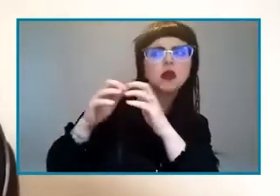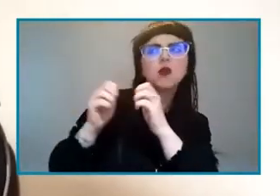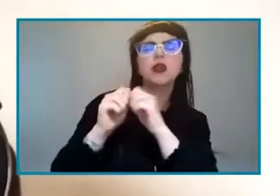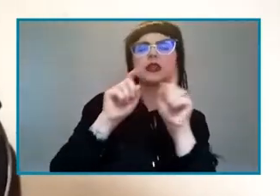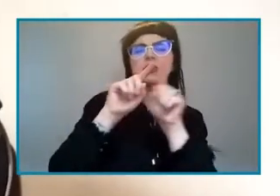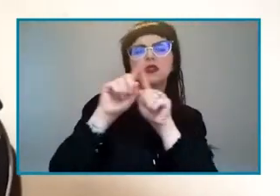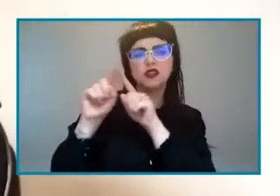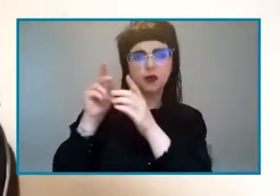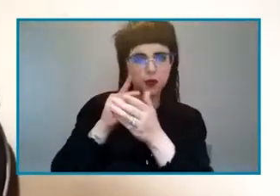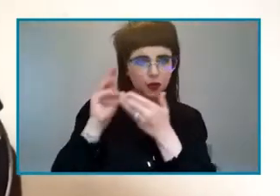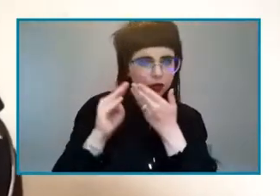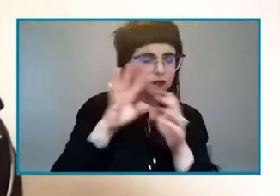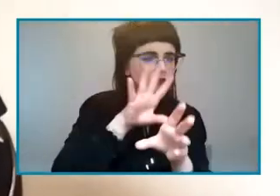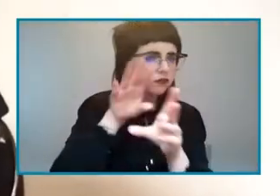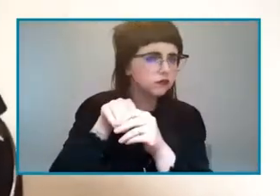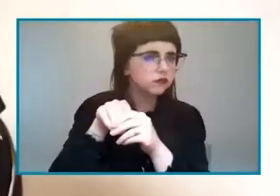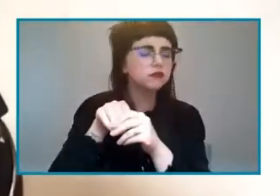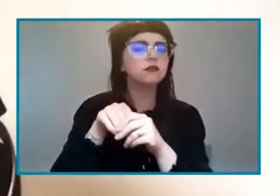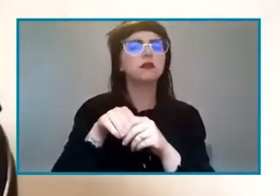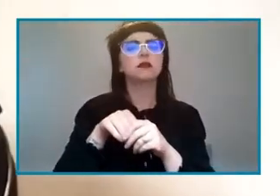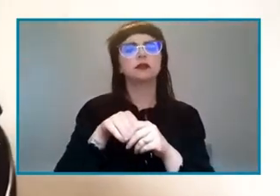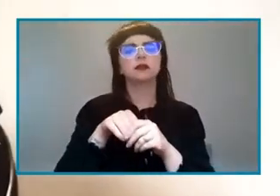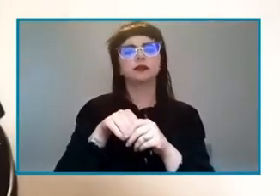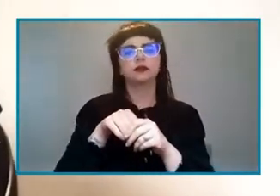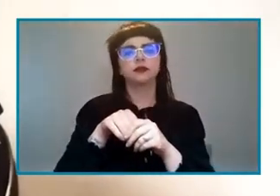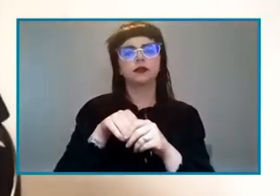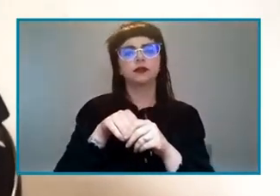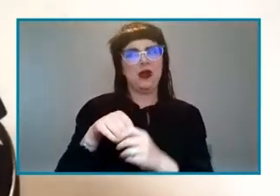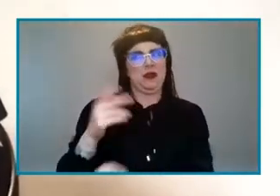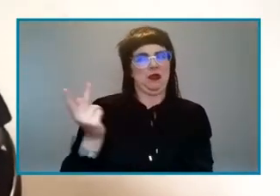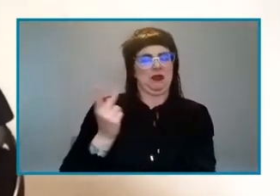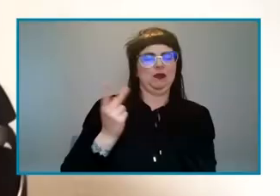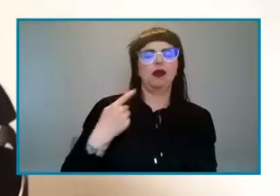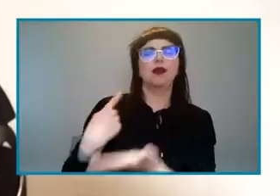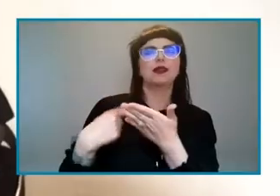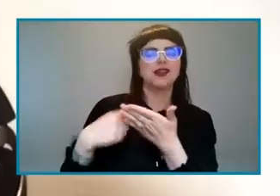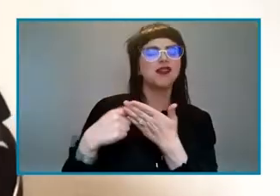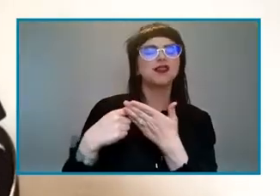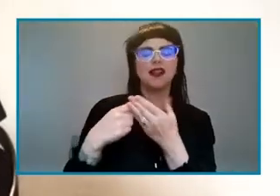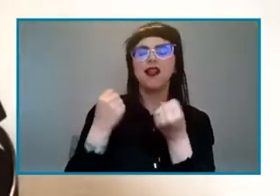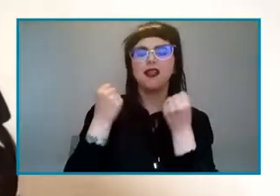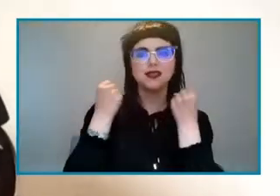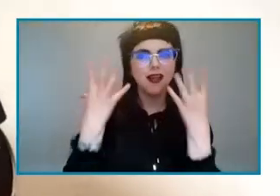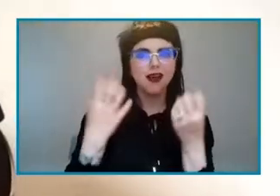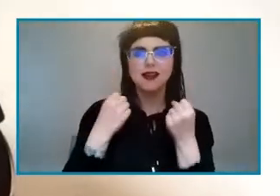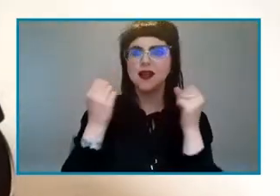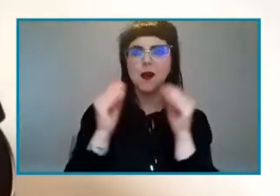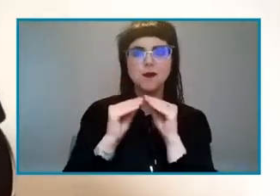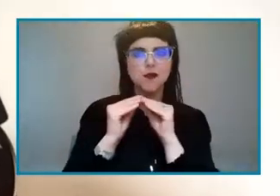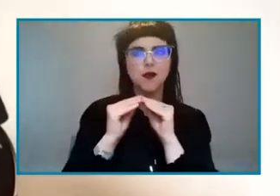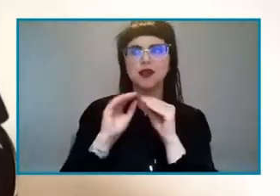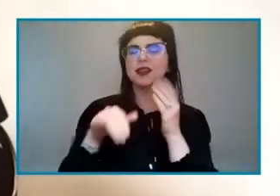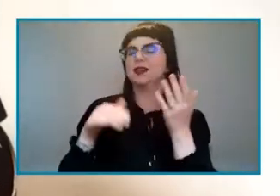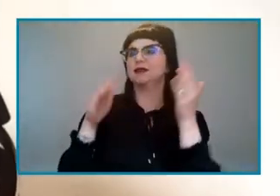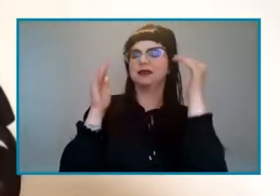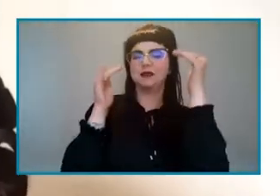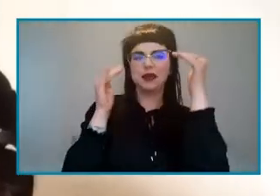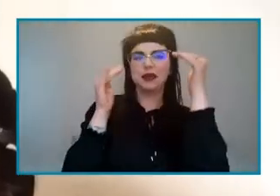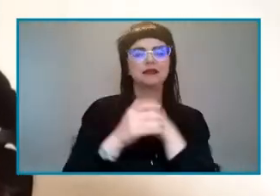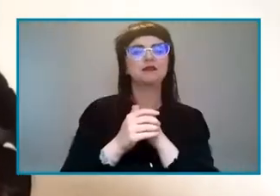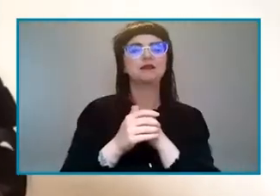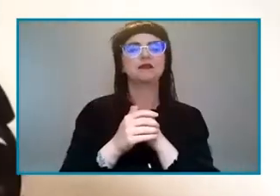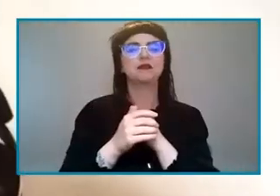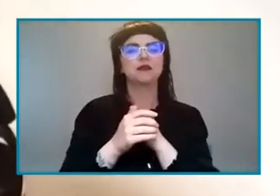even. Then we bring it up a lot more than we thought we would, actually. You know, when we talk